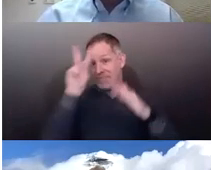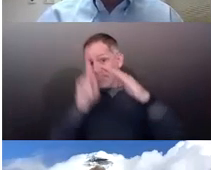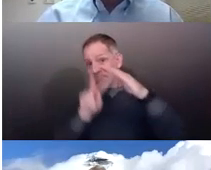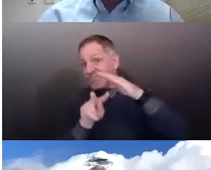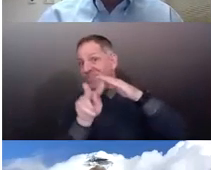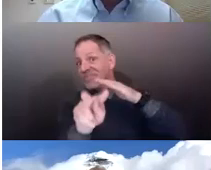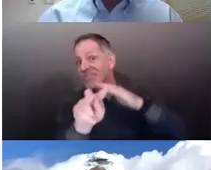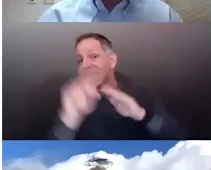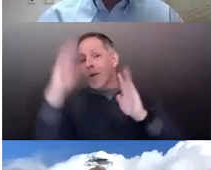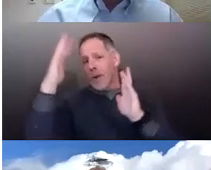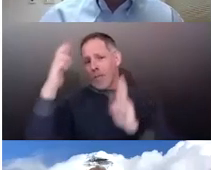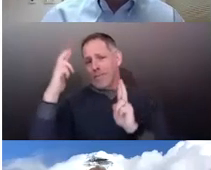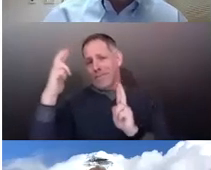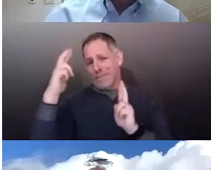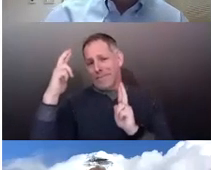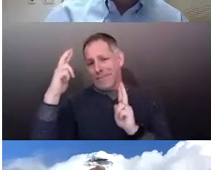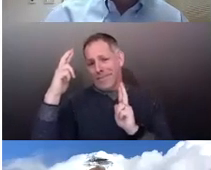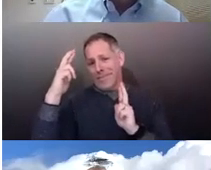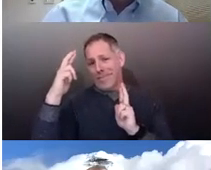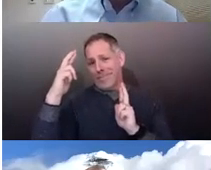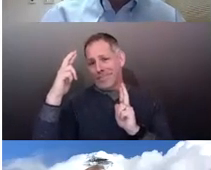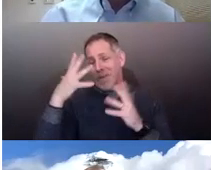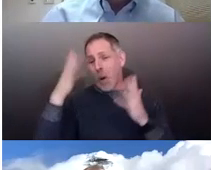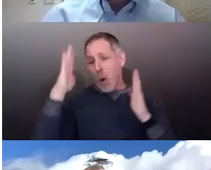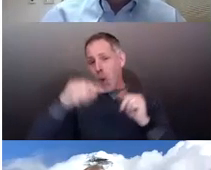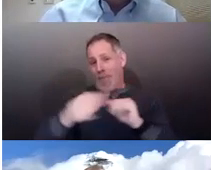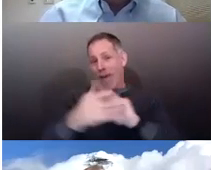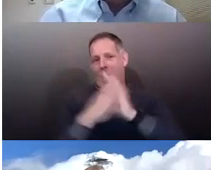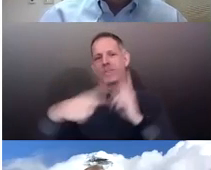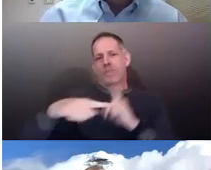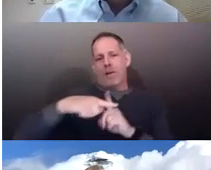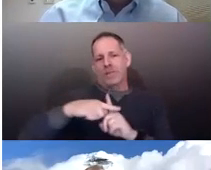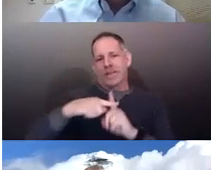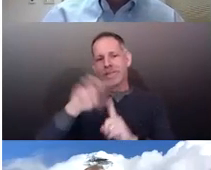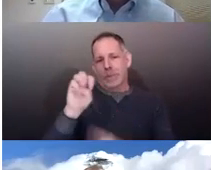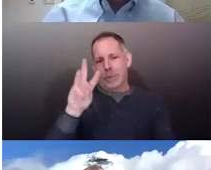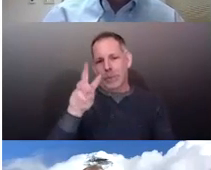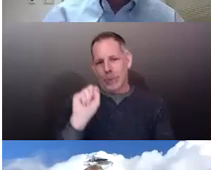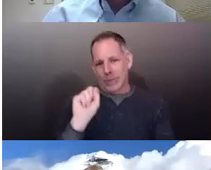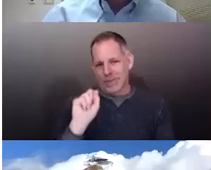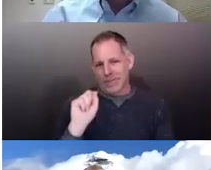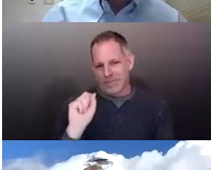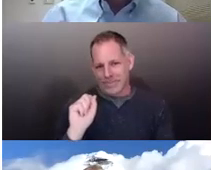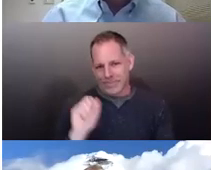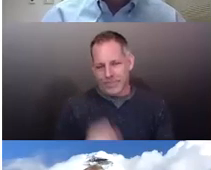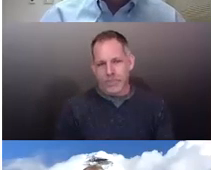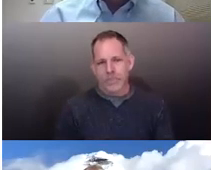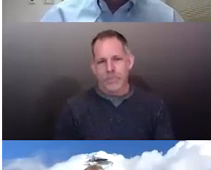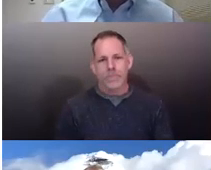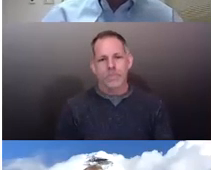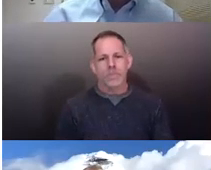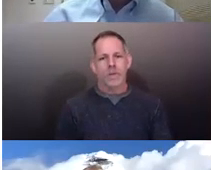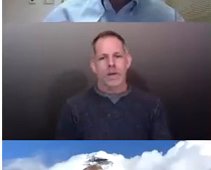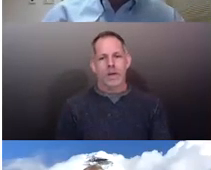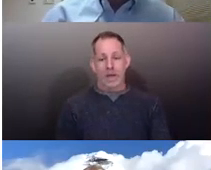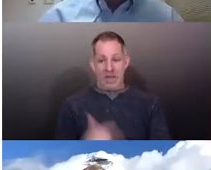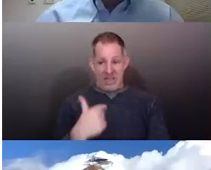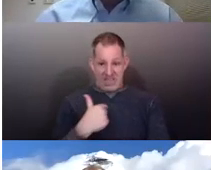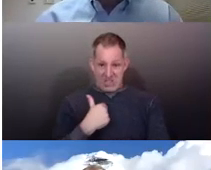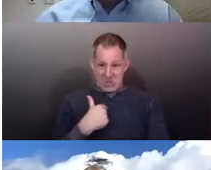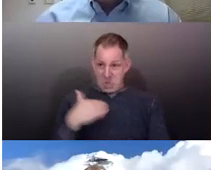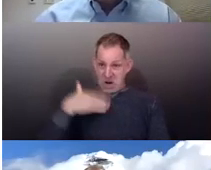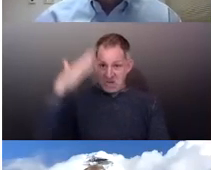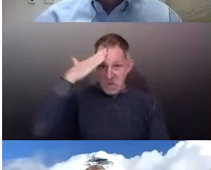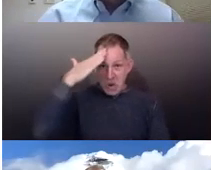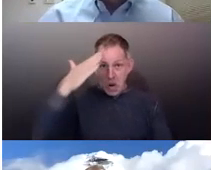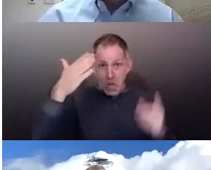news. I have no special knowledge about any forthcoming vaccine. I watch the same news and